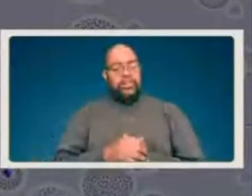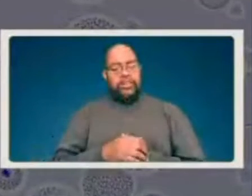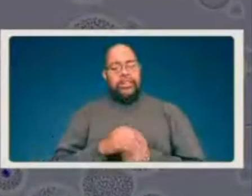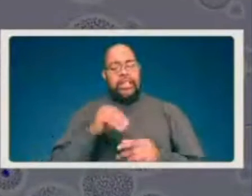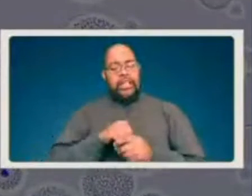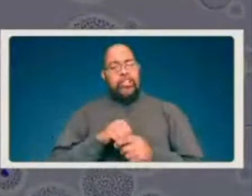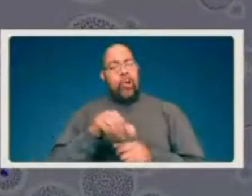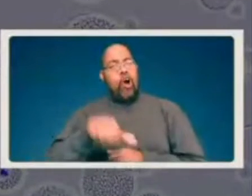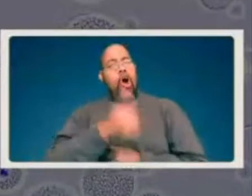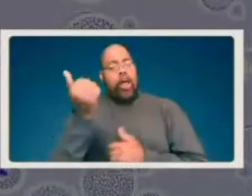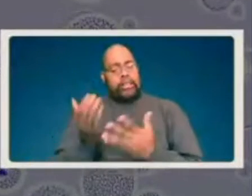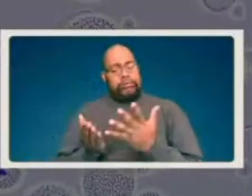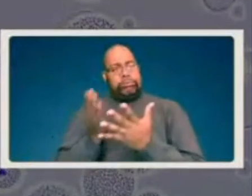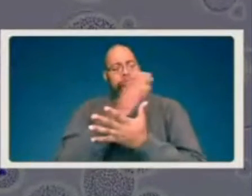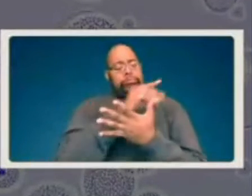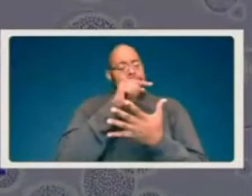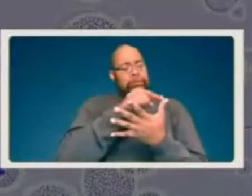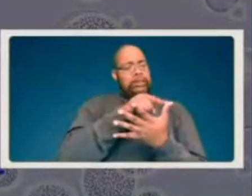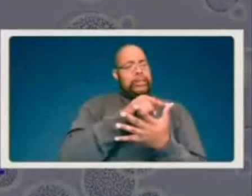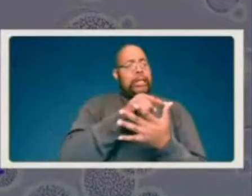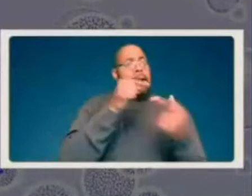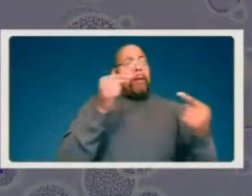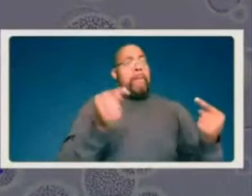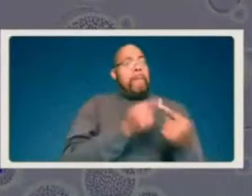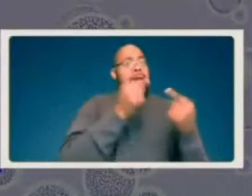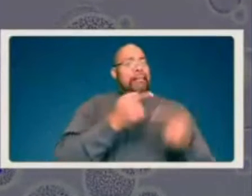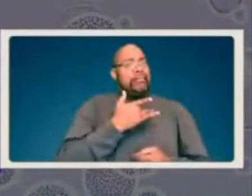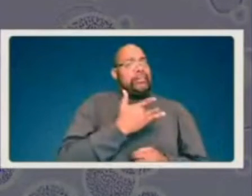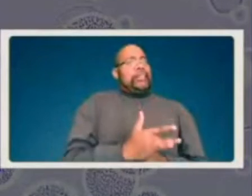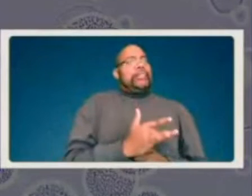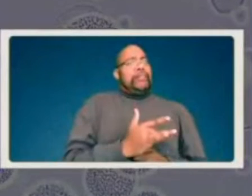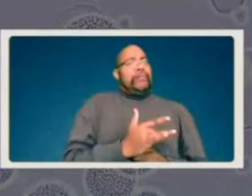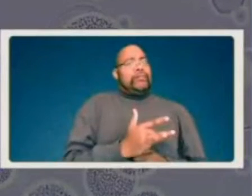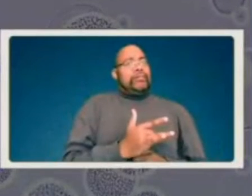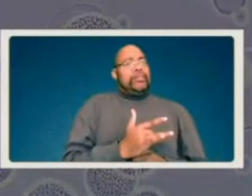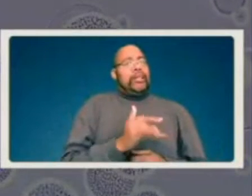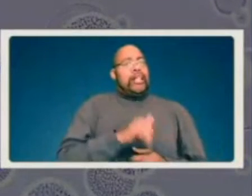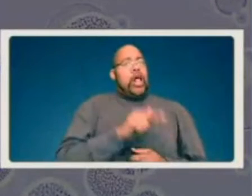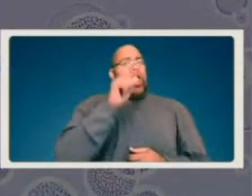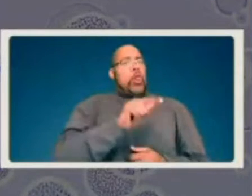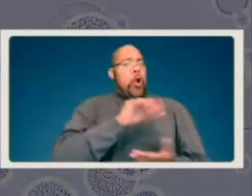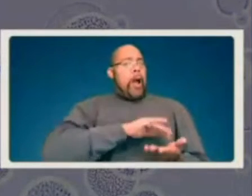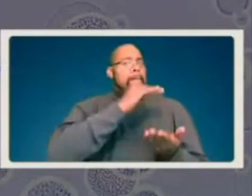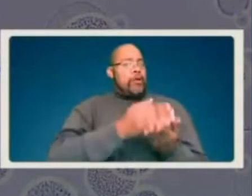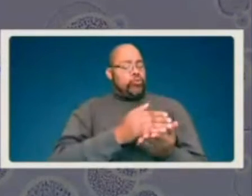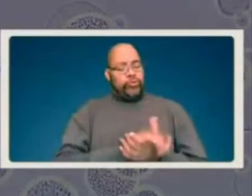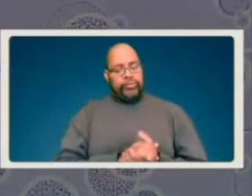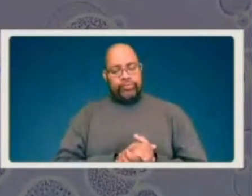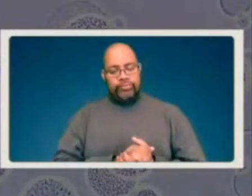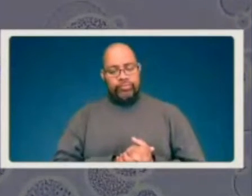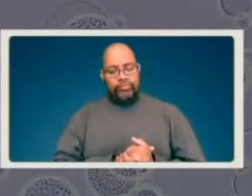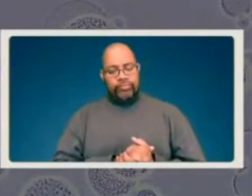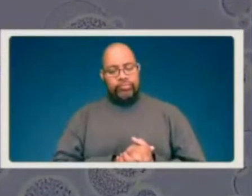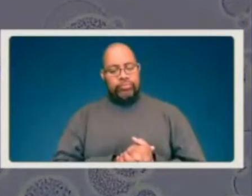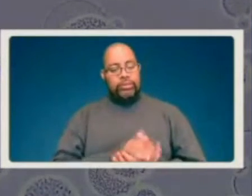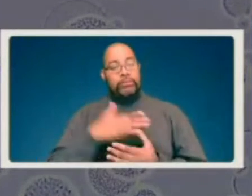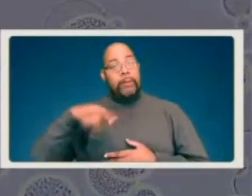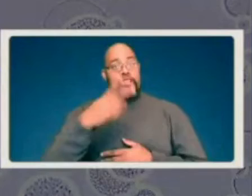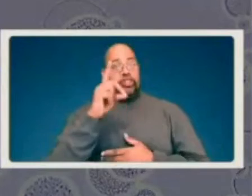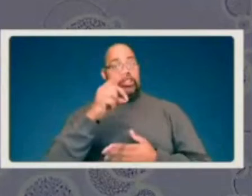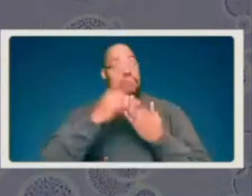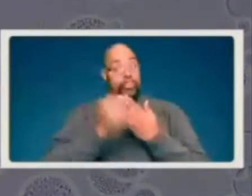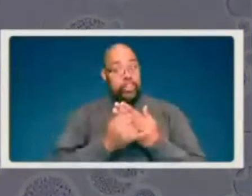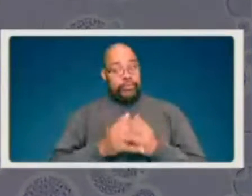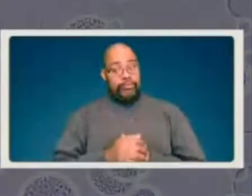are interested in the other spectrum of pain sensitivity at a lower dose.